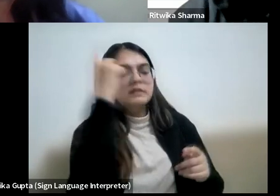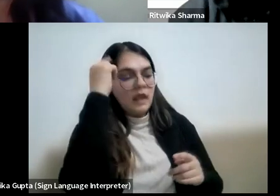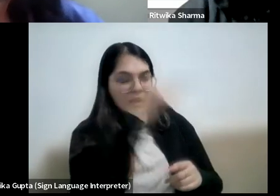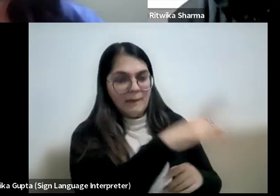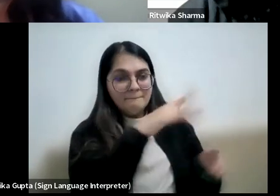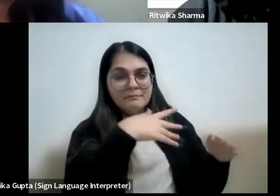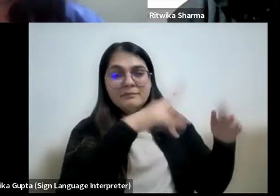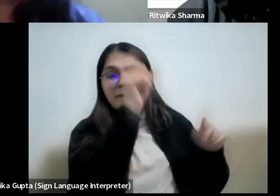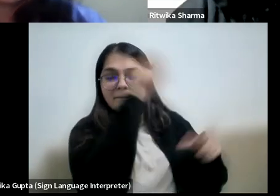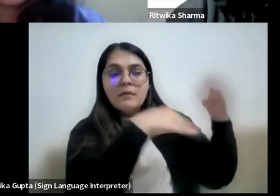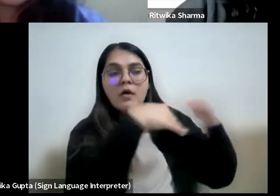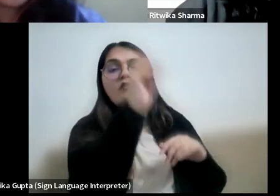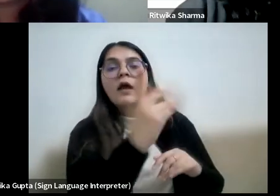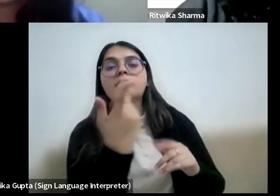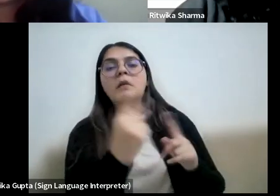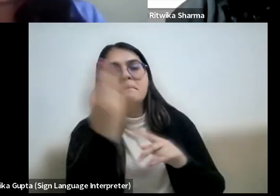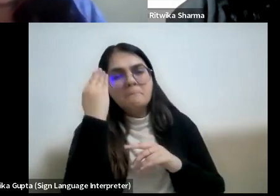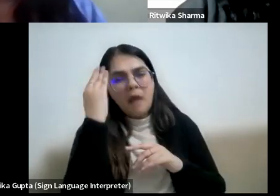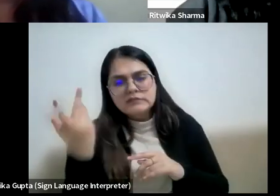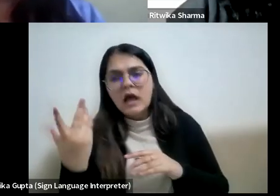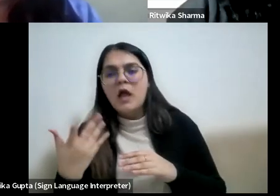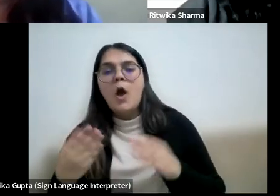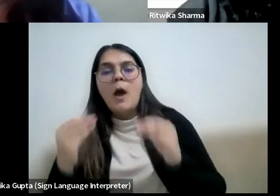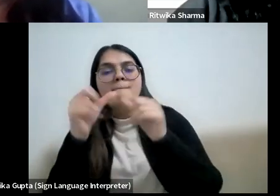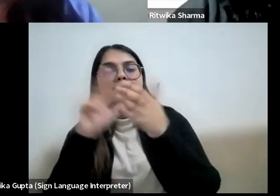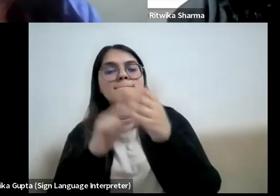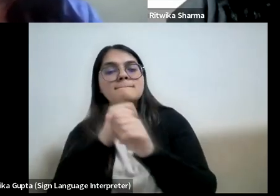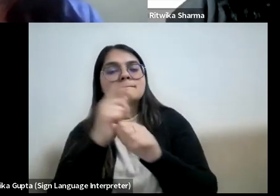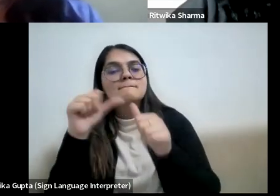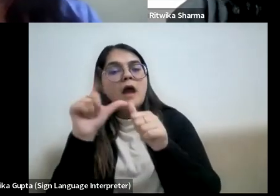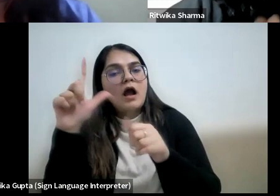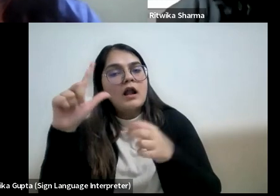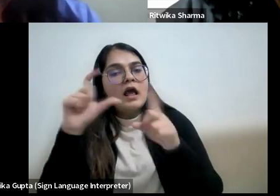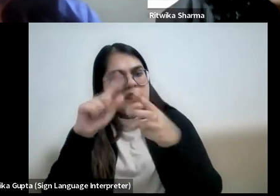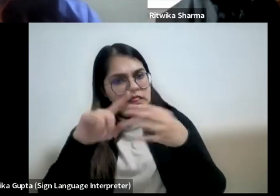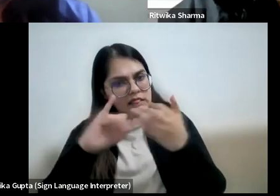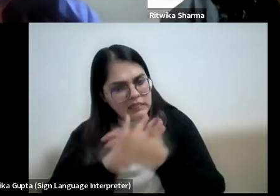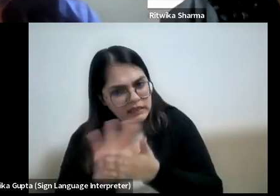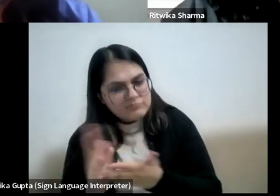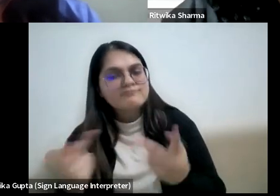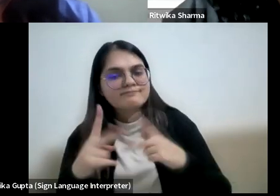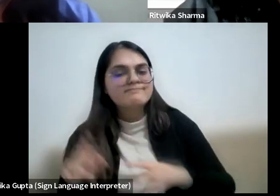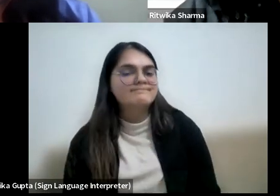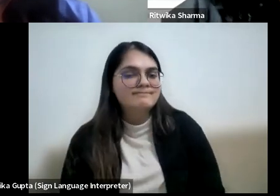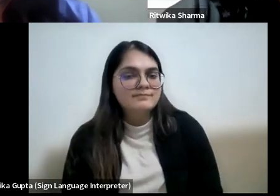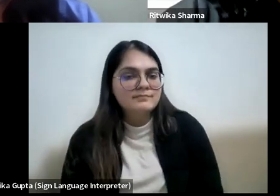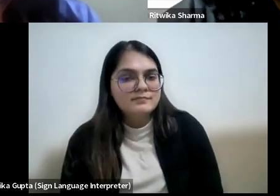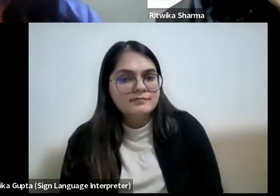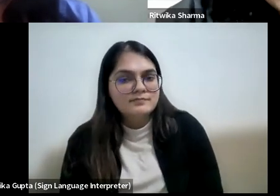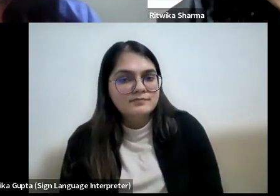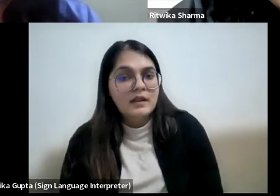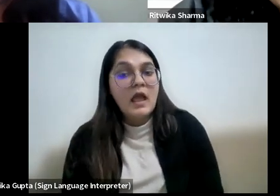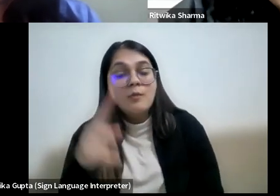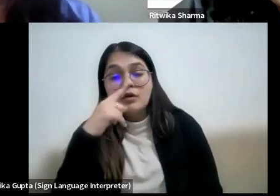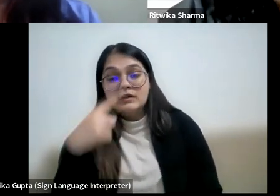way, yeah, funny, but that's how it is. That's a rather interesting, if not worrying, sort